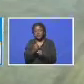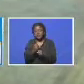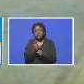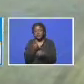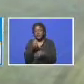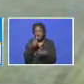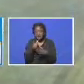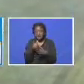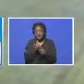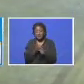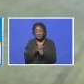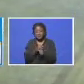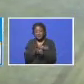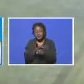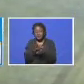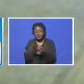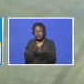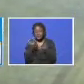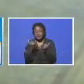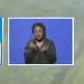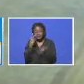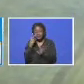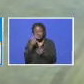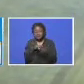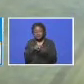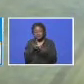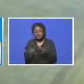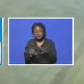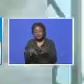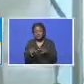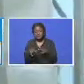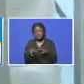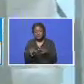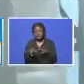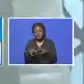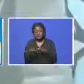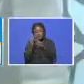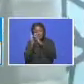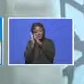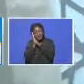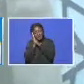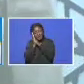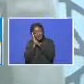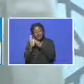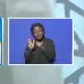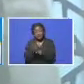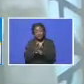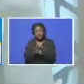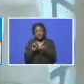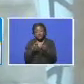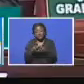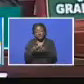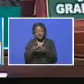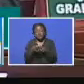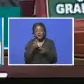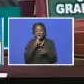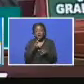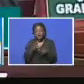now seeing a decline. Bed occupancy rates are on the decline in every single COVID-19 care